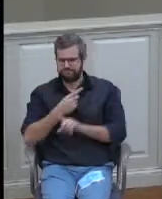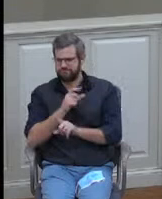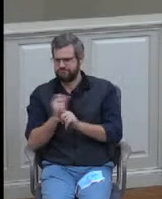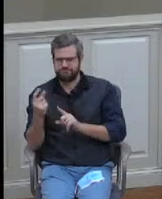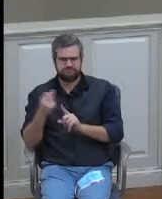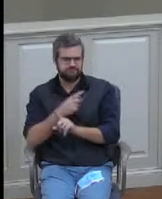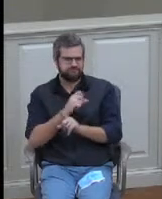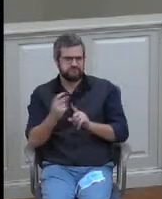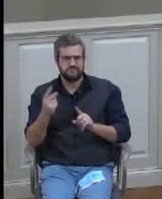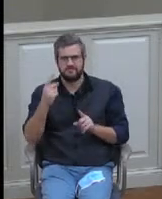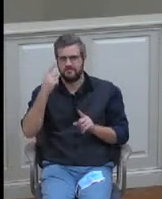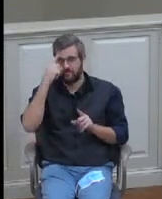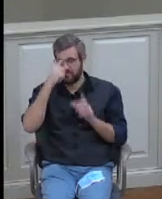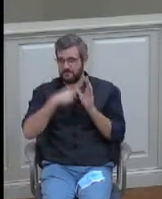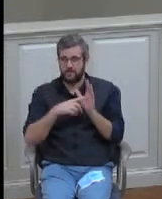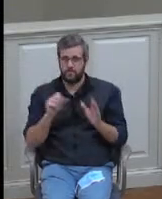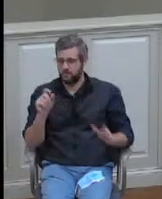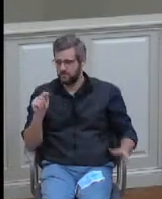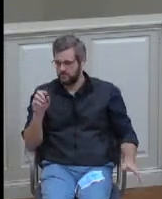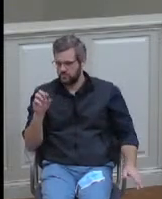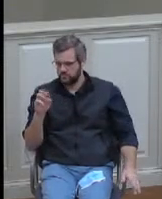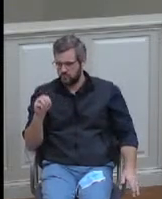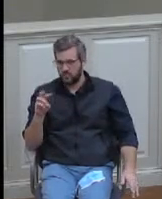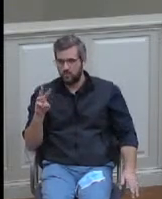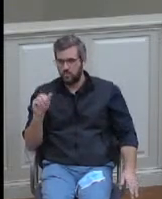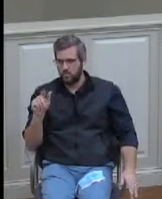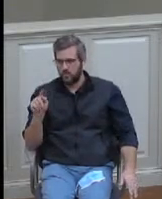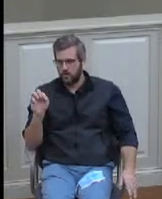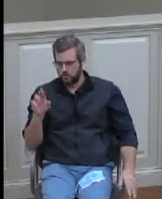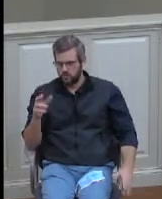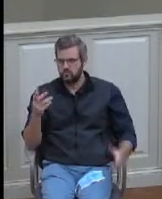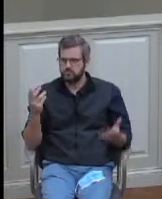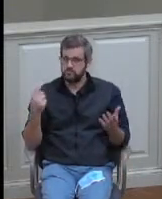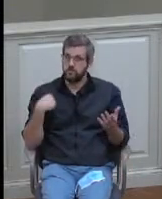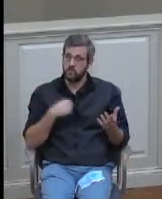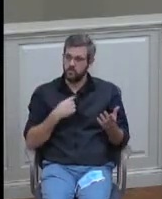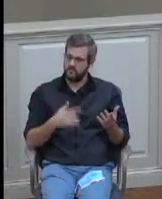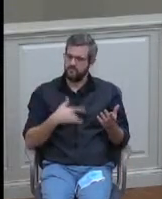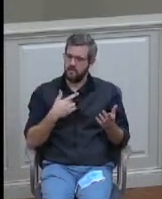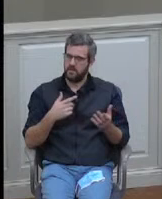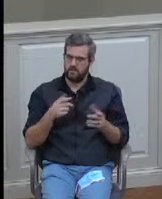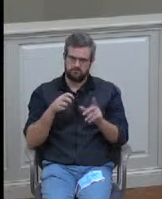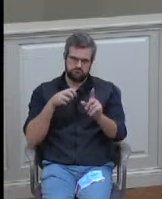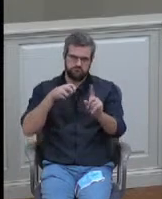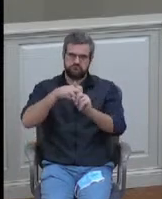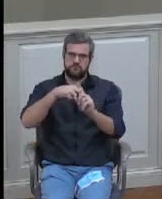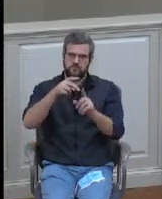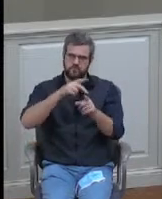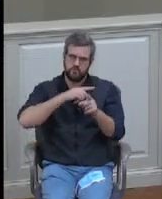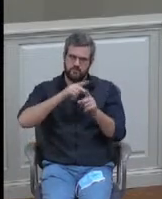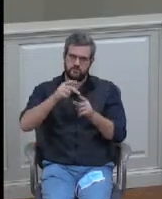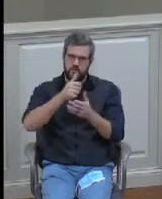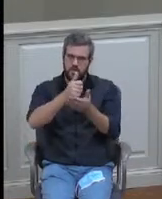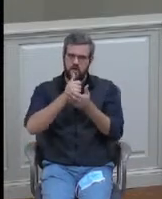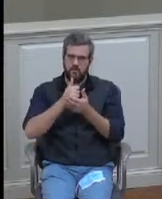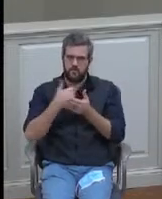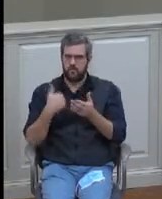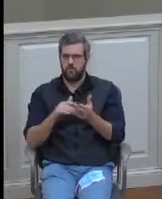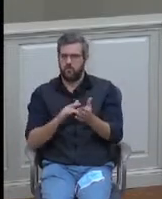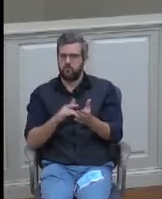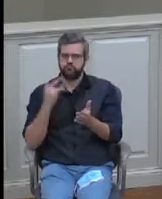for example. But certainly we do feel like that professional help would be advantageous,